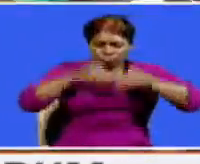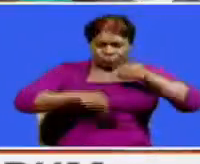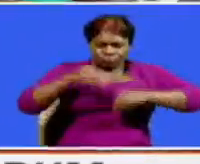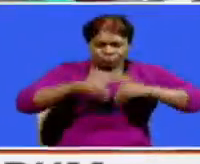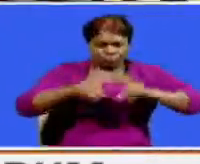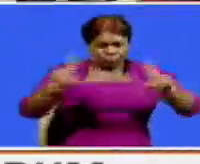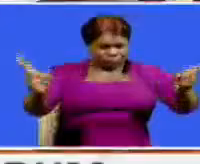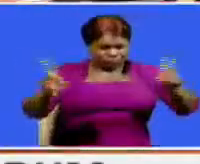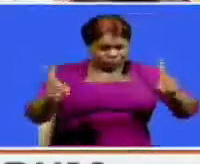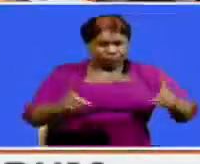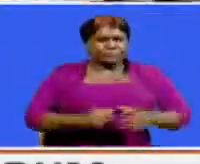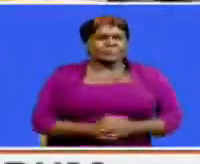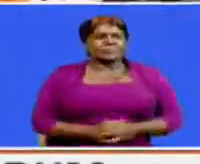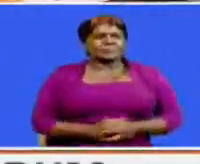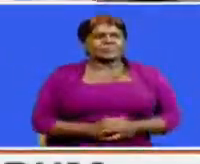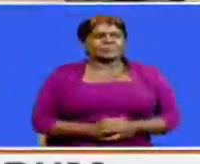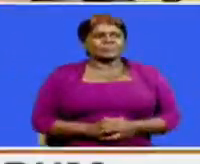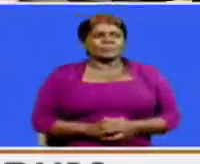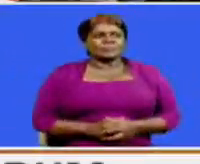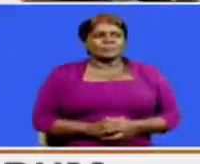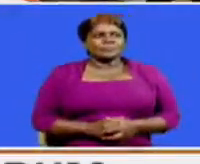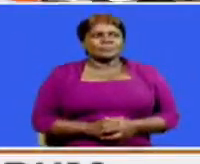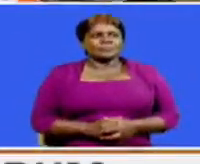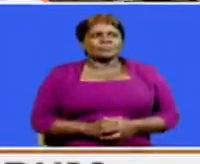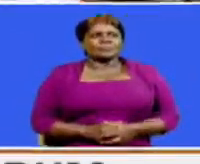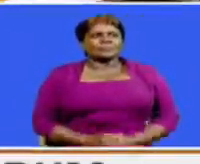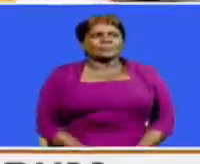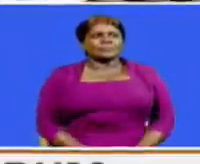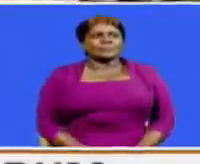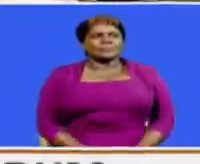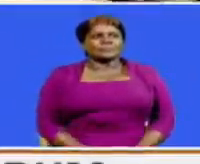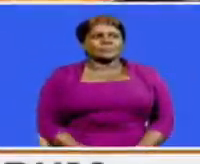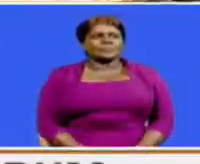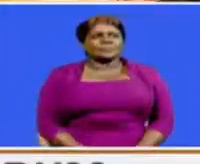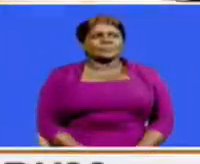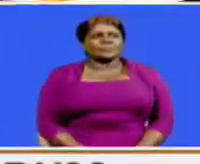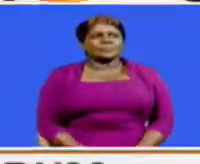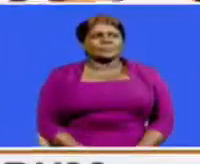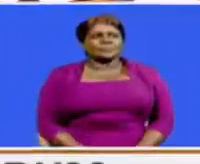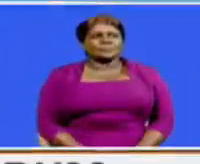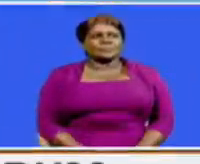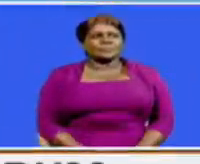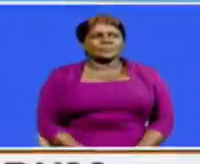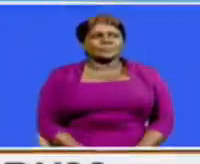to a referendum. Chris Dairo, KTN News.